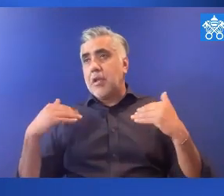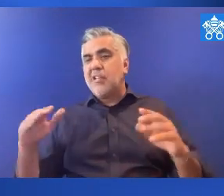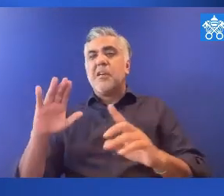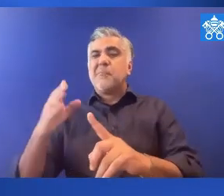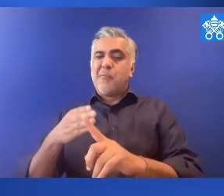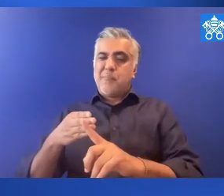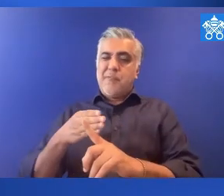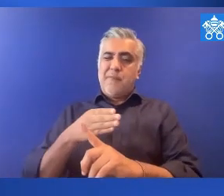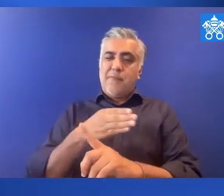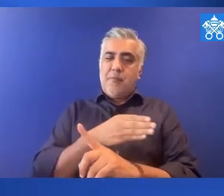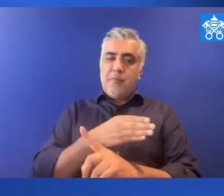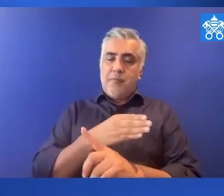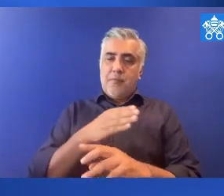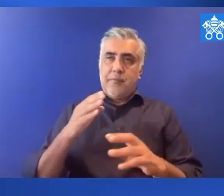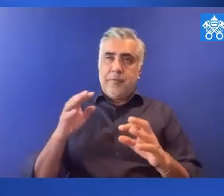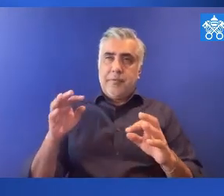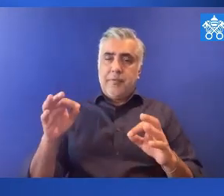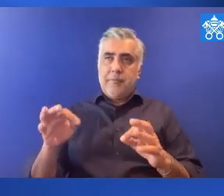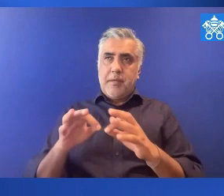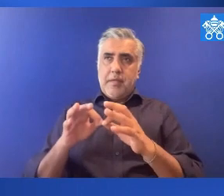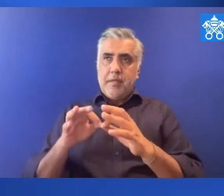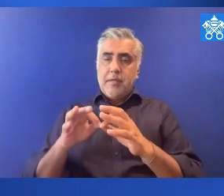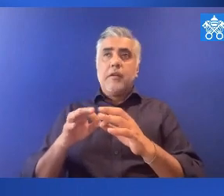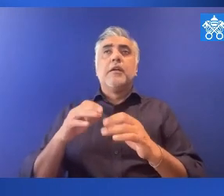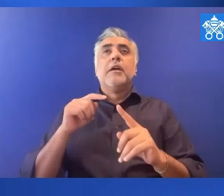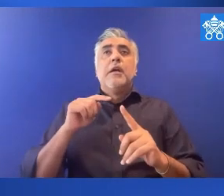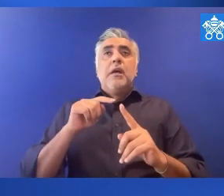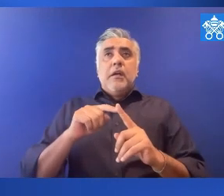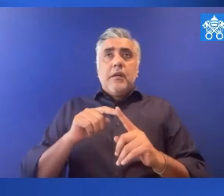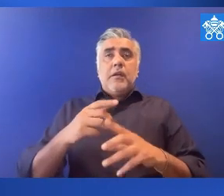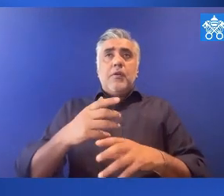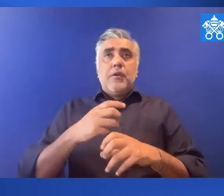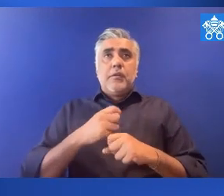recited the Angelus. But just before the Mass in Asti,